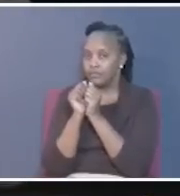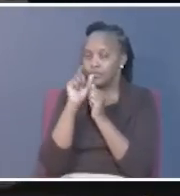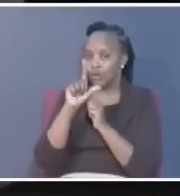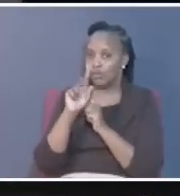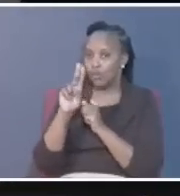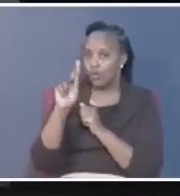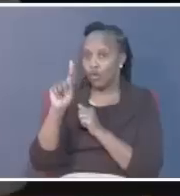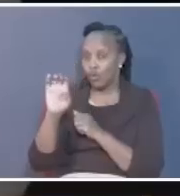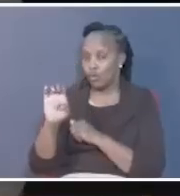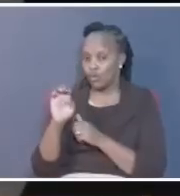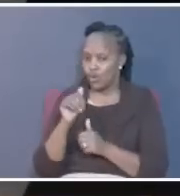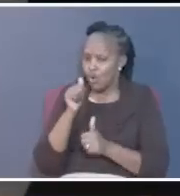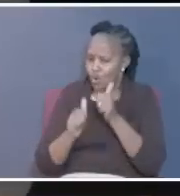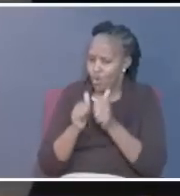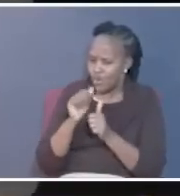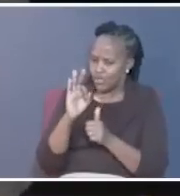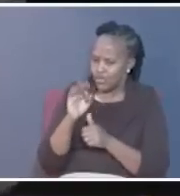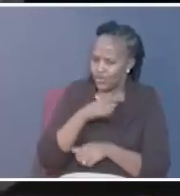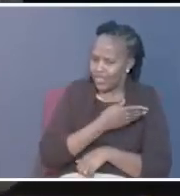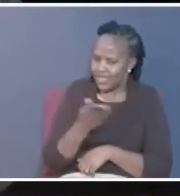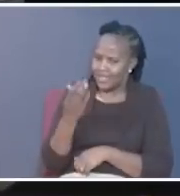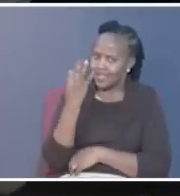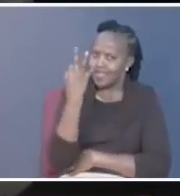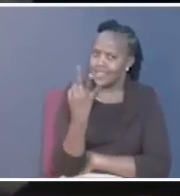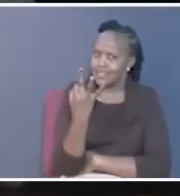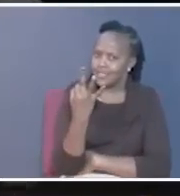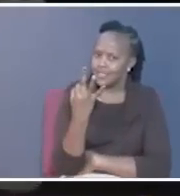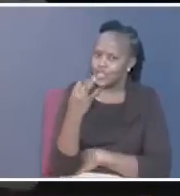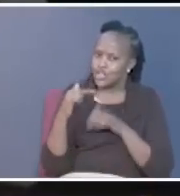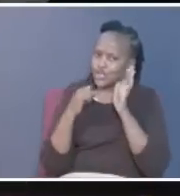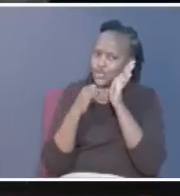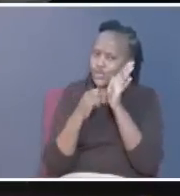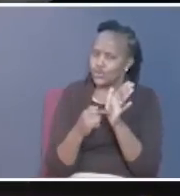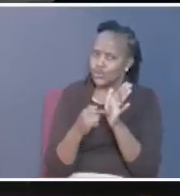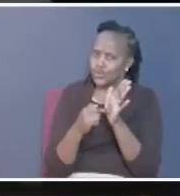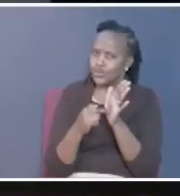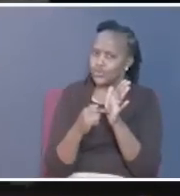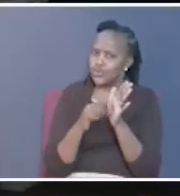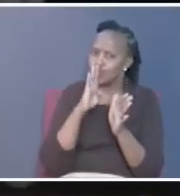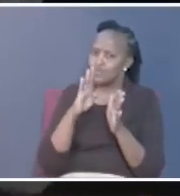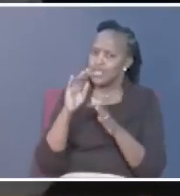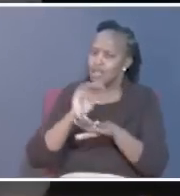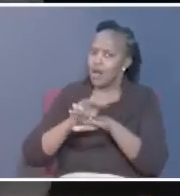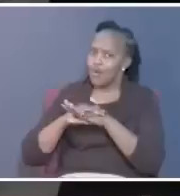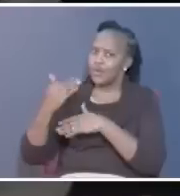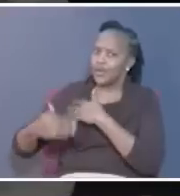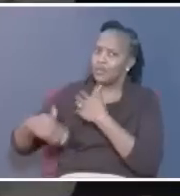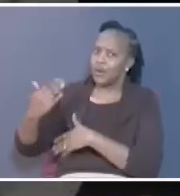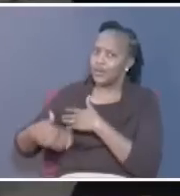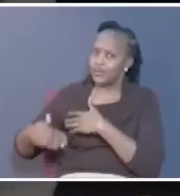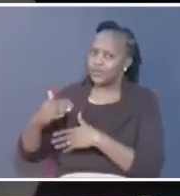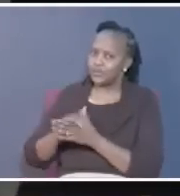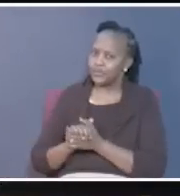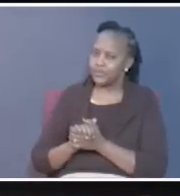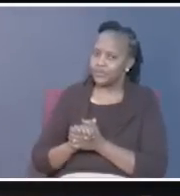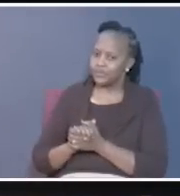Which of these three do you think proved to be a neighbor to the man who fell amongst the robbers' hands?